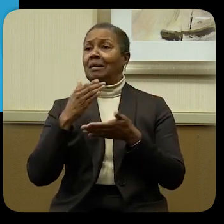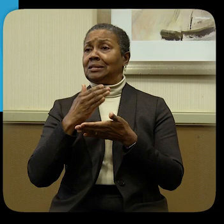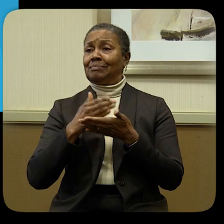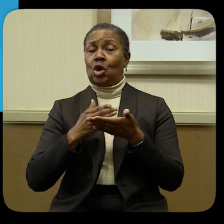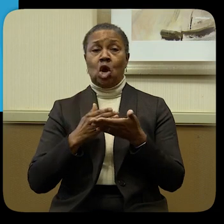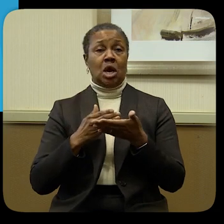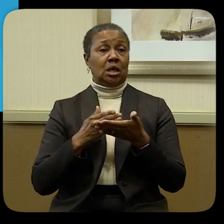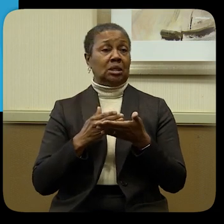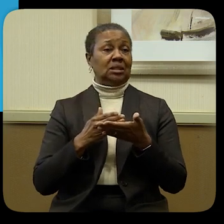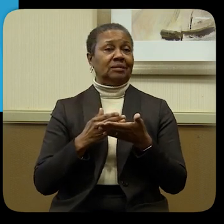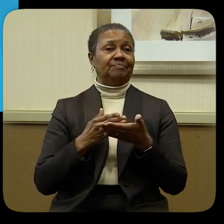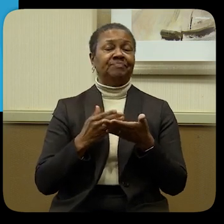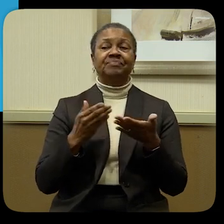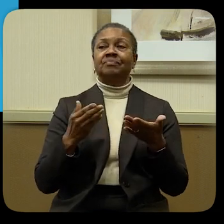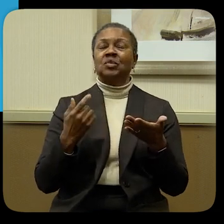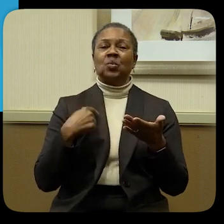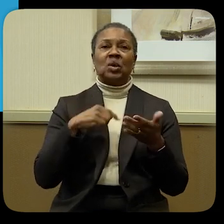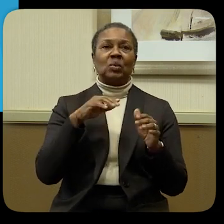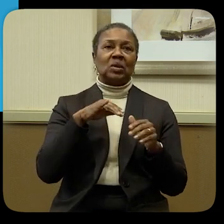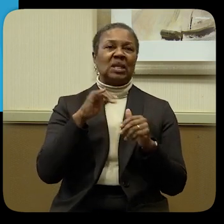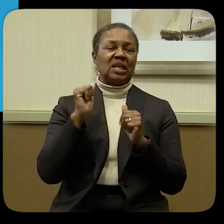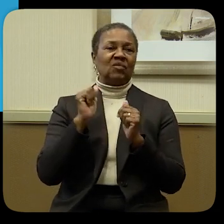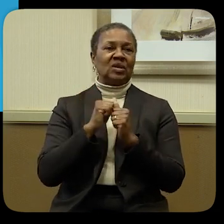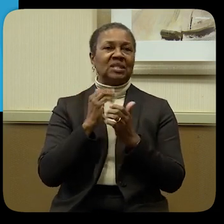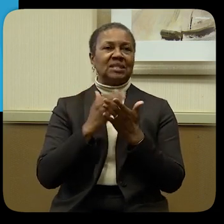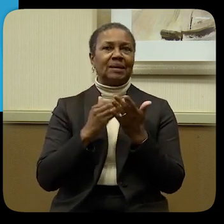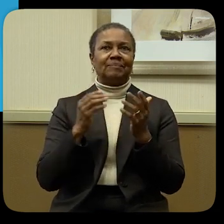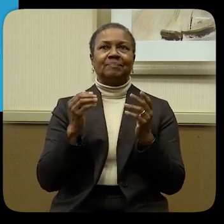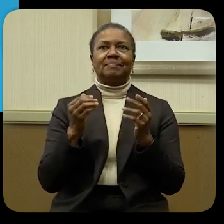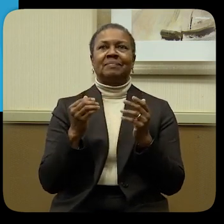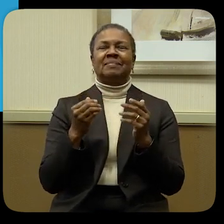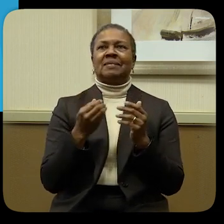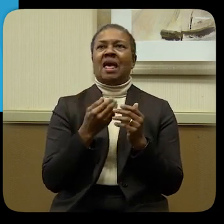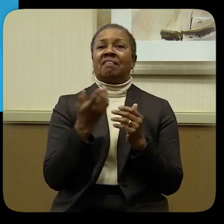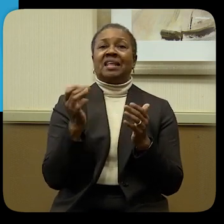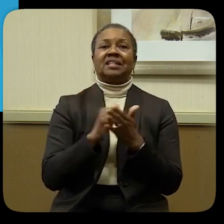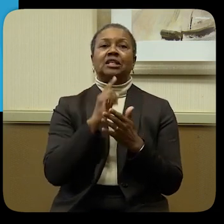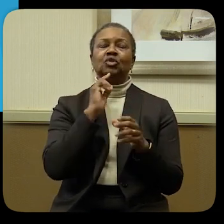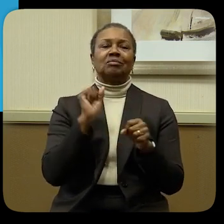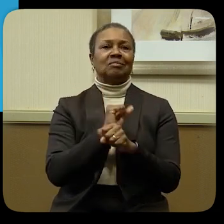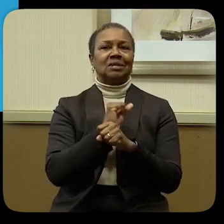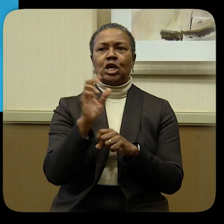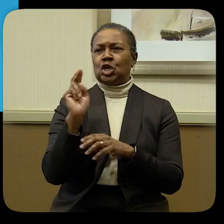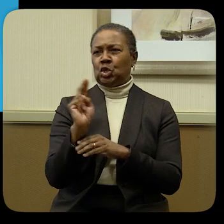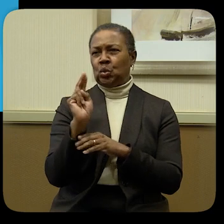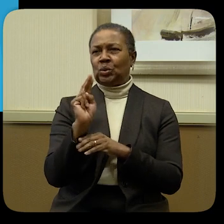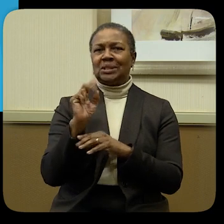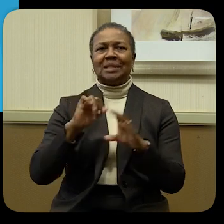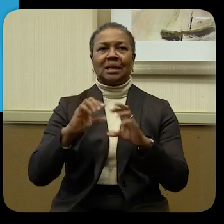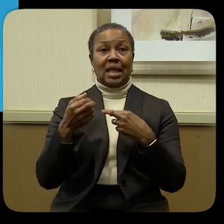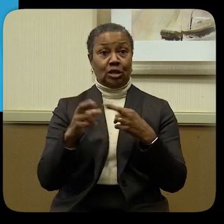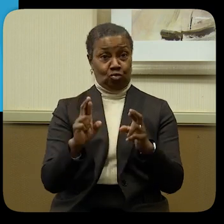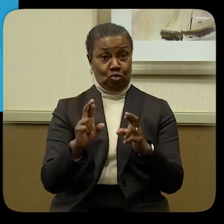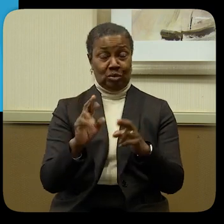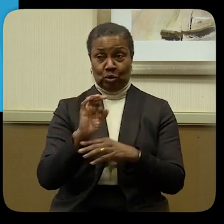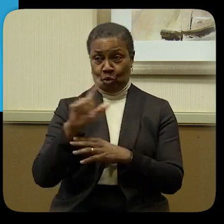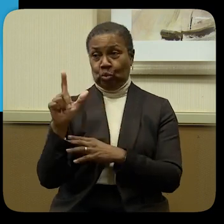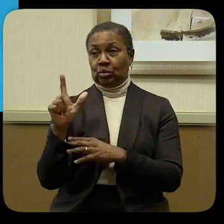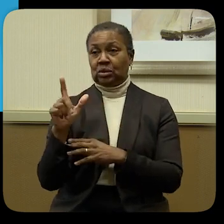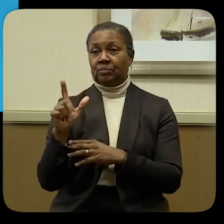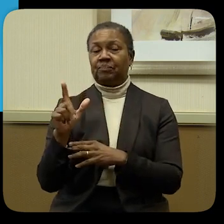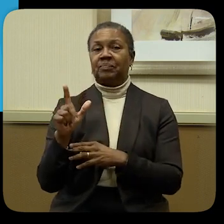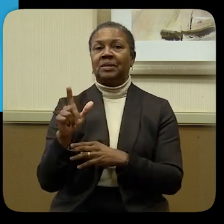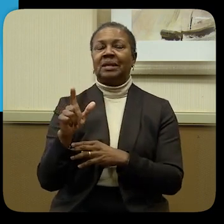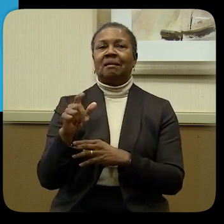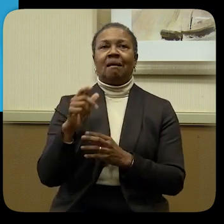of this is that we're going to leave with some tangible tools that we could actually use in our classrooms, right? It's enough to talk